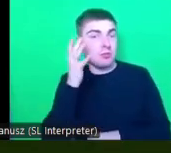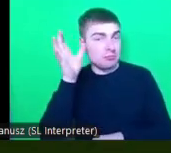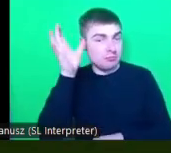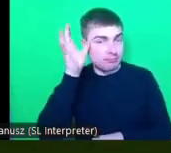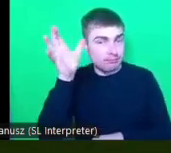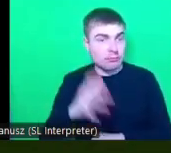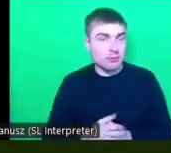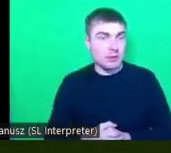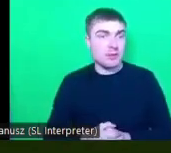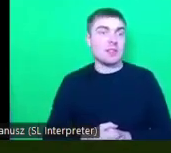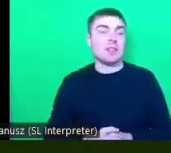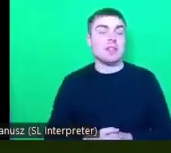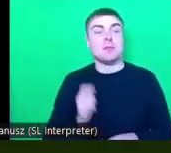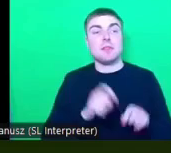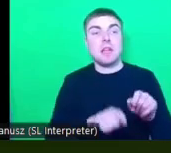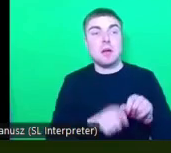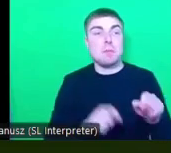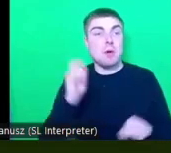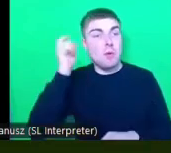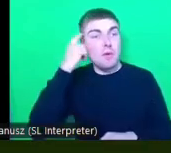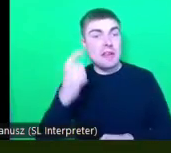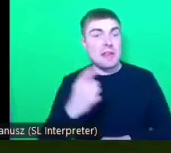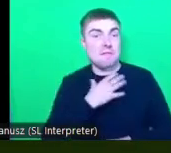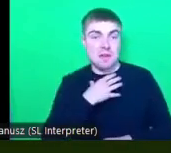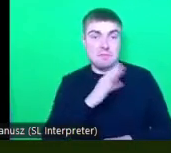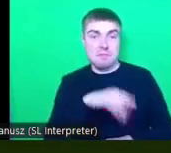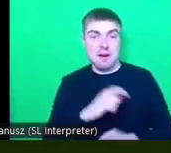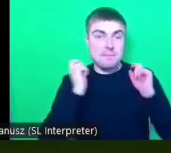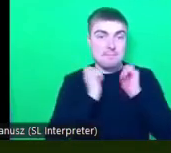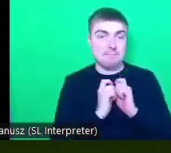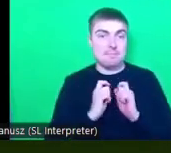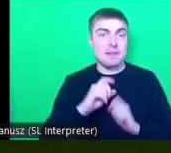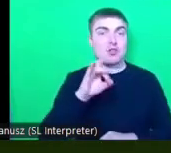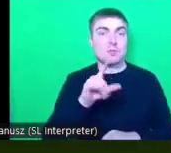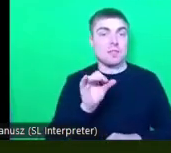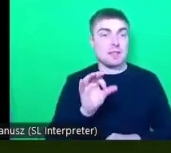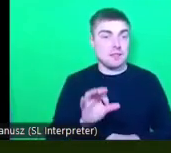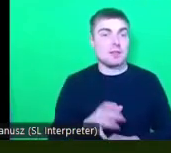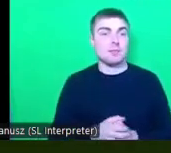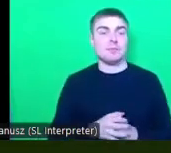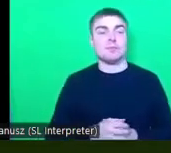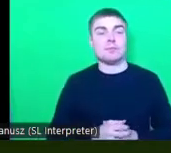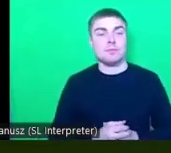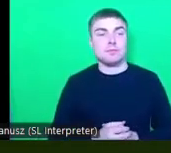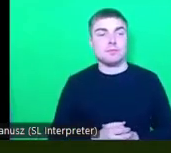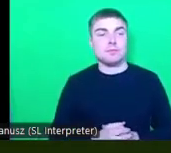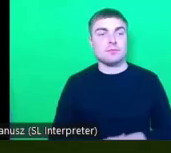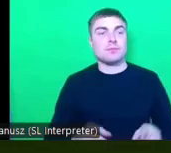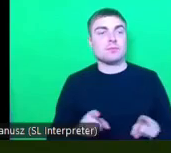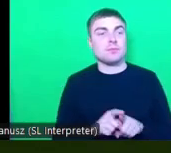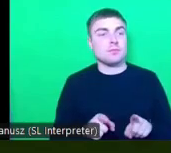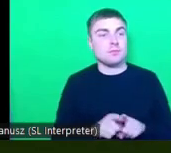risk, reproductive status of the moose, and also time of year. So travel speed is here